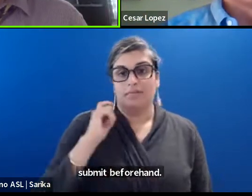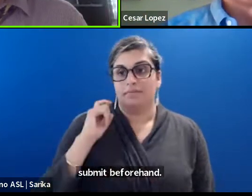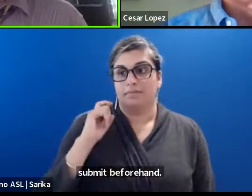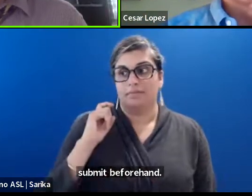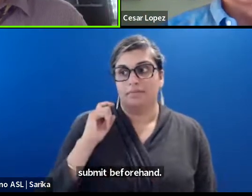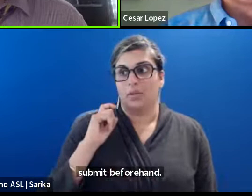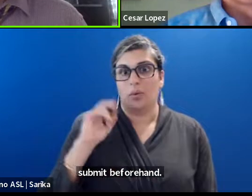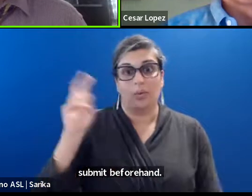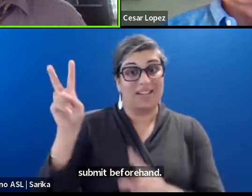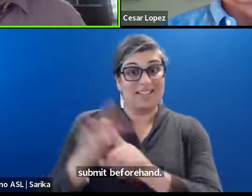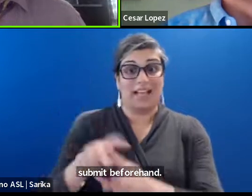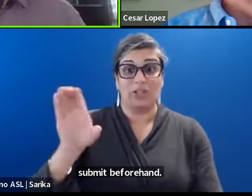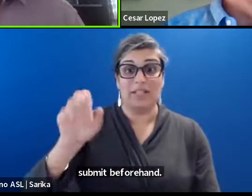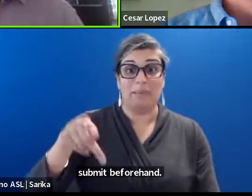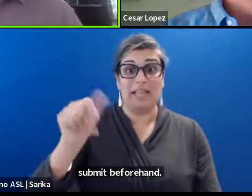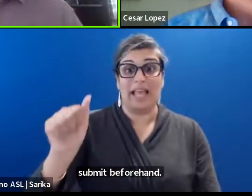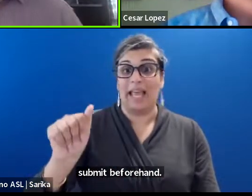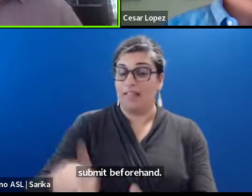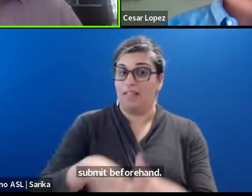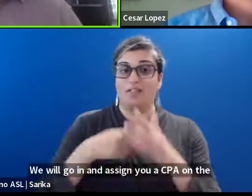the front end. So that you can work with them.